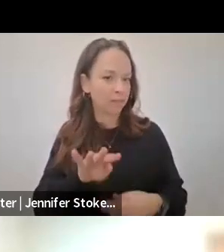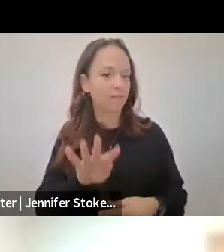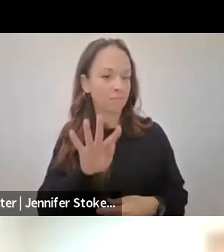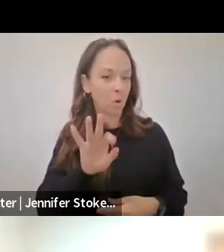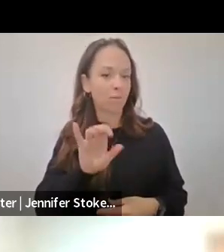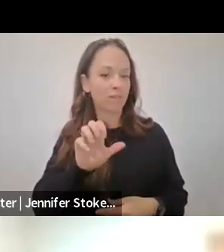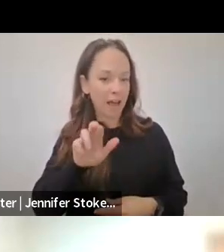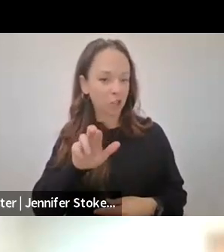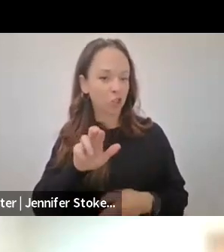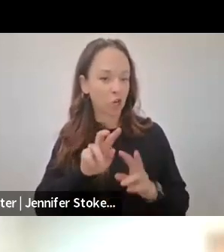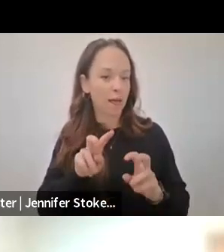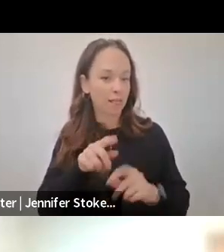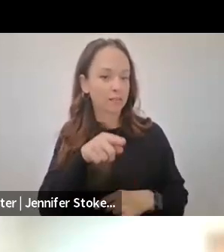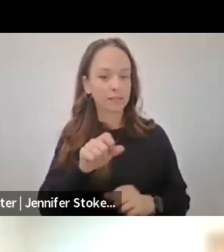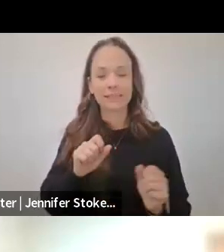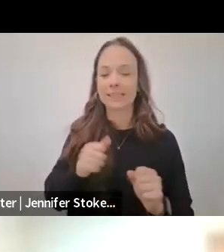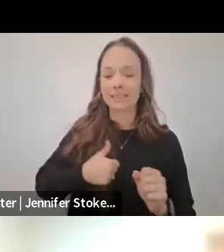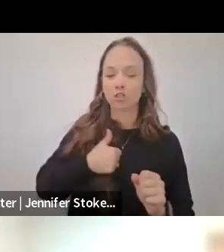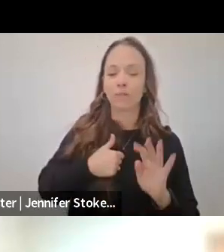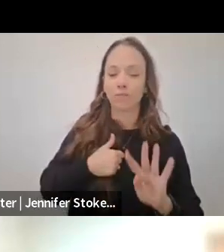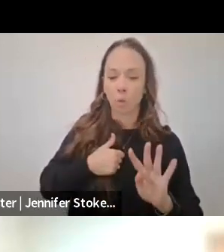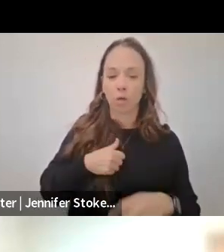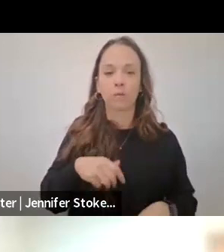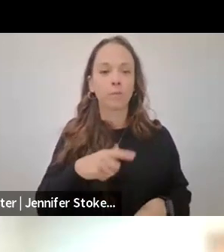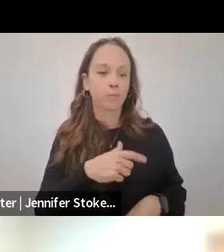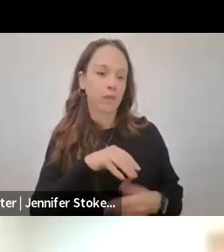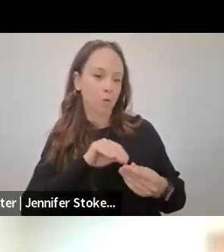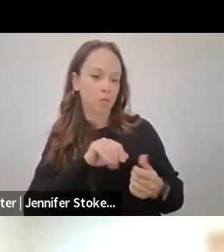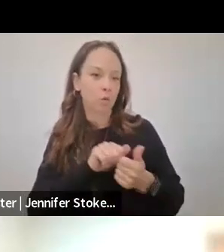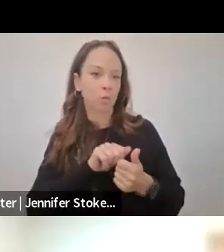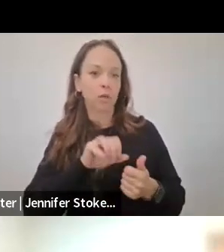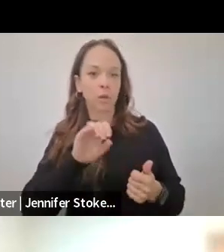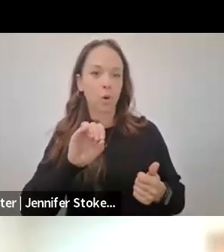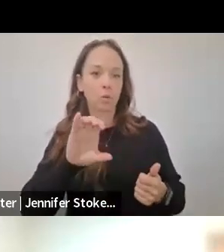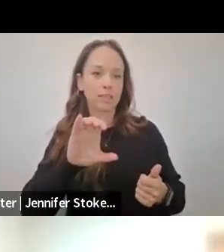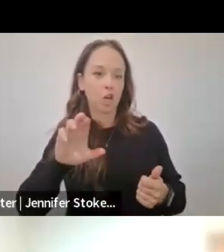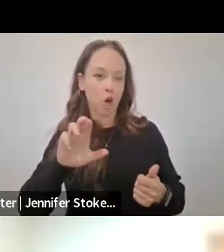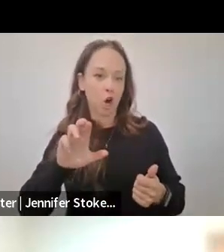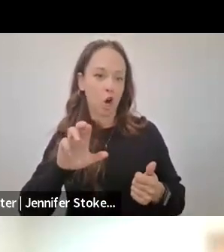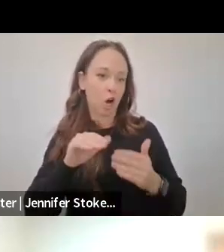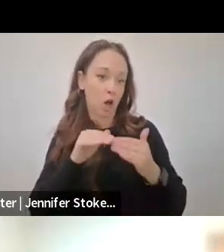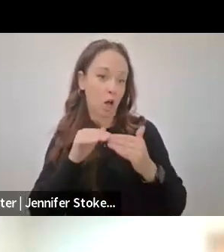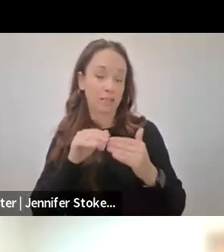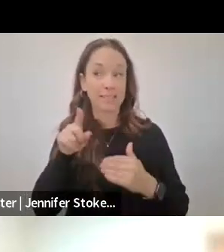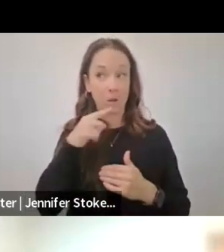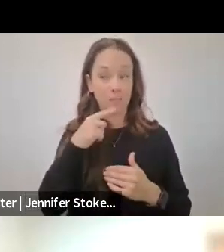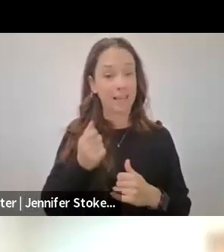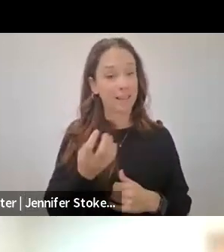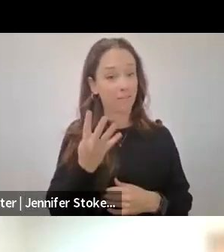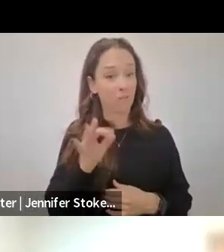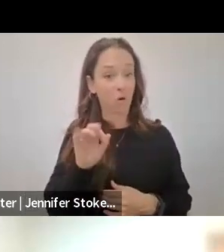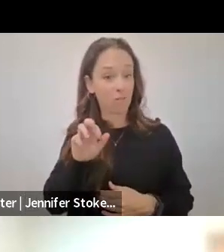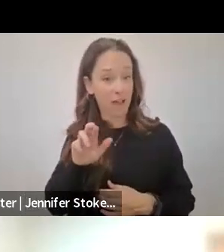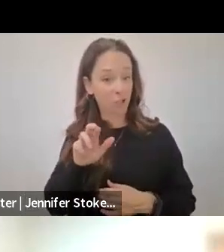Right. Sorry. Which, if I was talking to my OCR colleagues, they would say the 4-factor analysis is not a